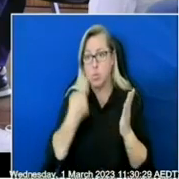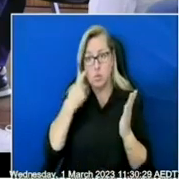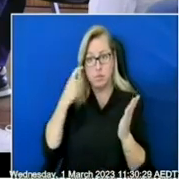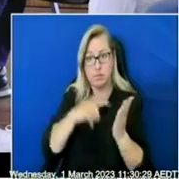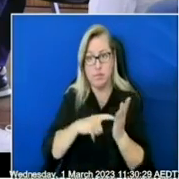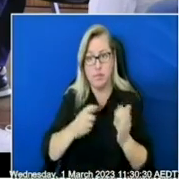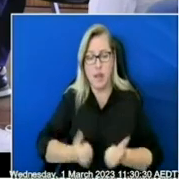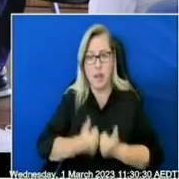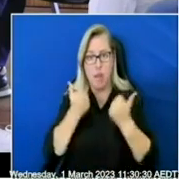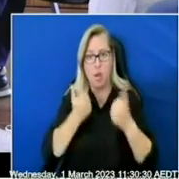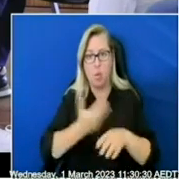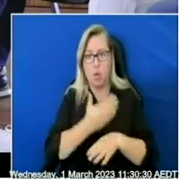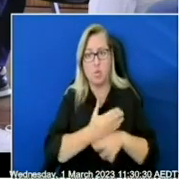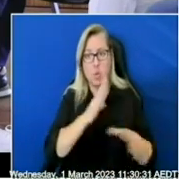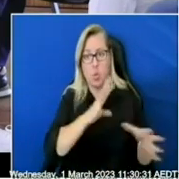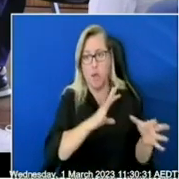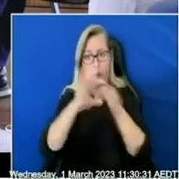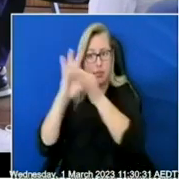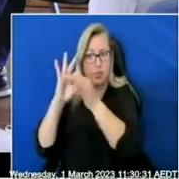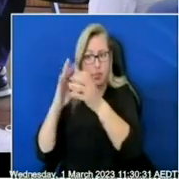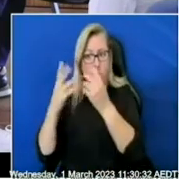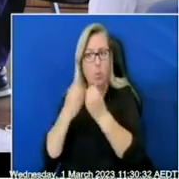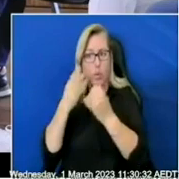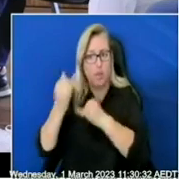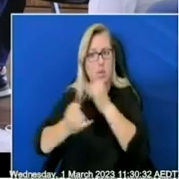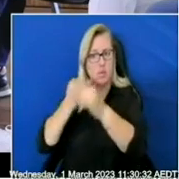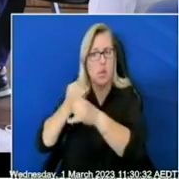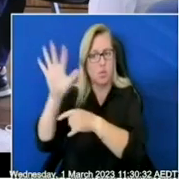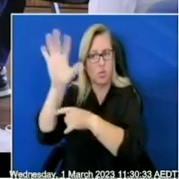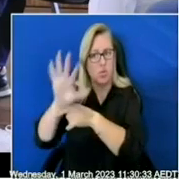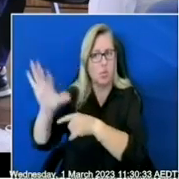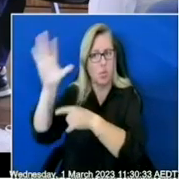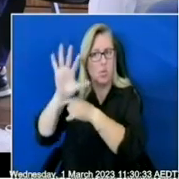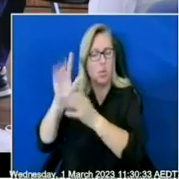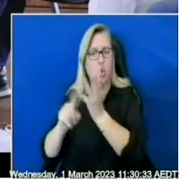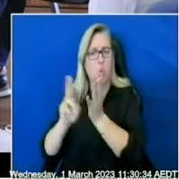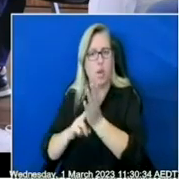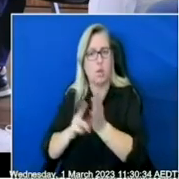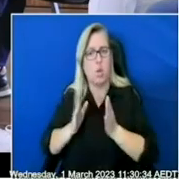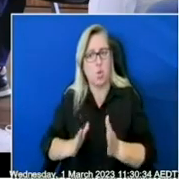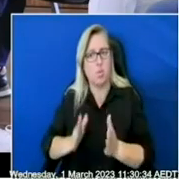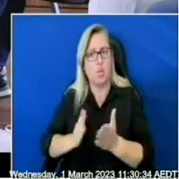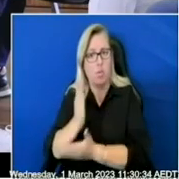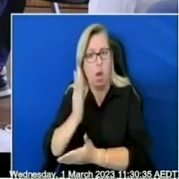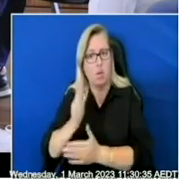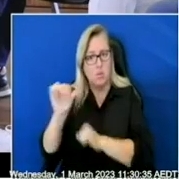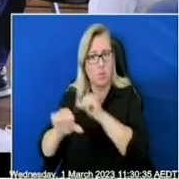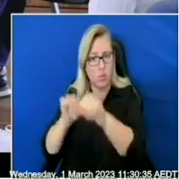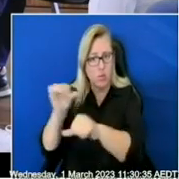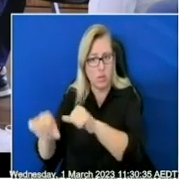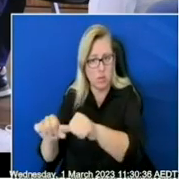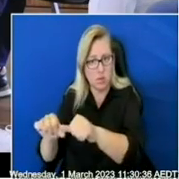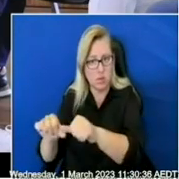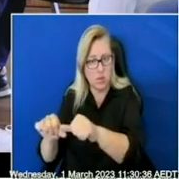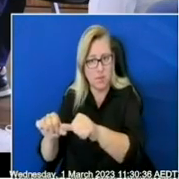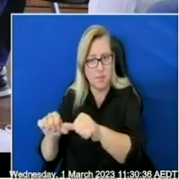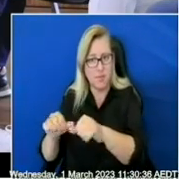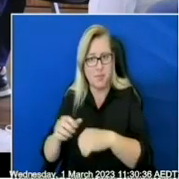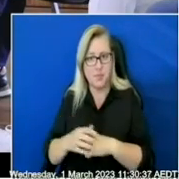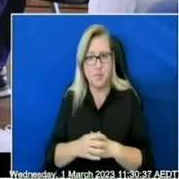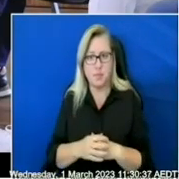Exactly. With UN human rights processes, and there is an international